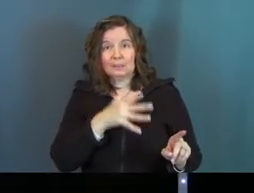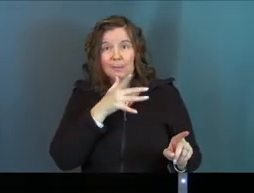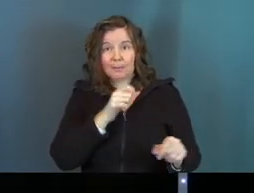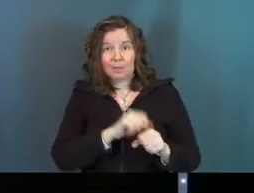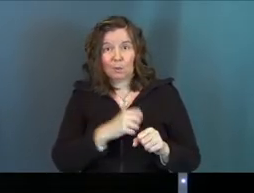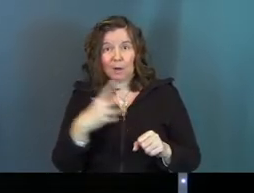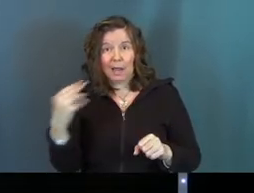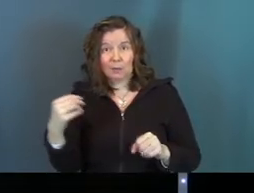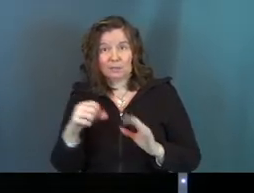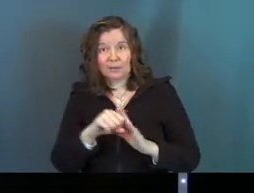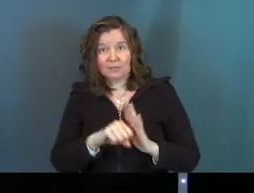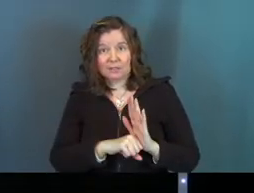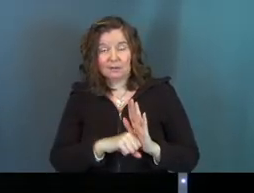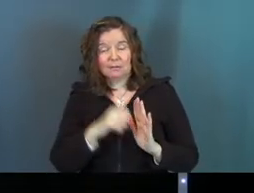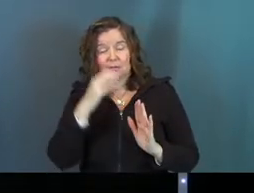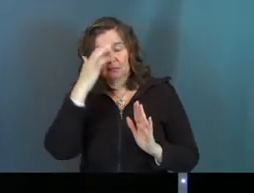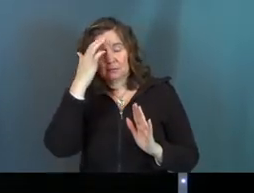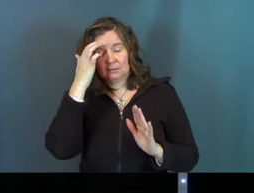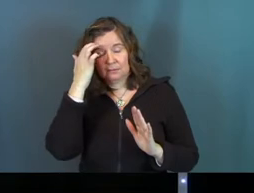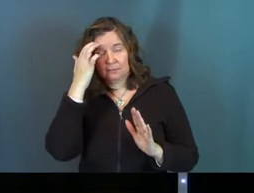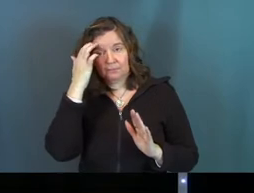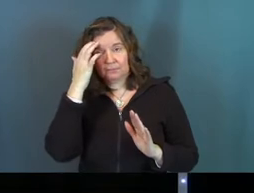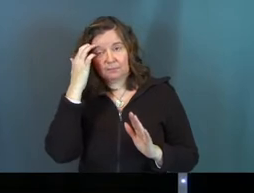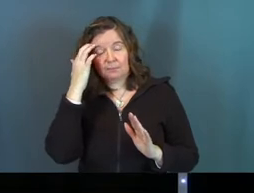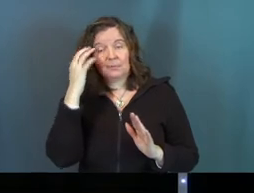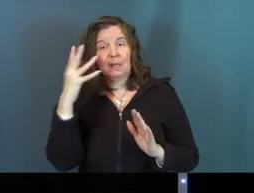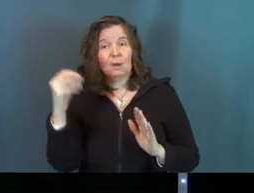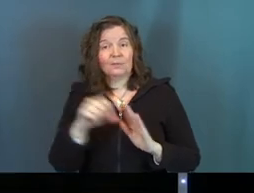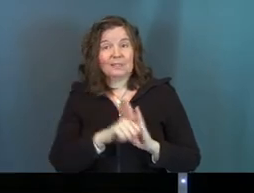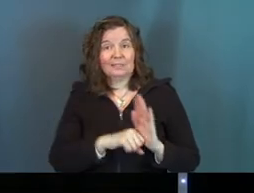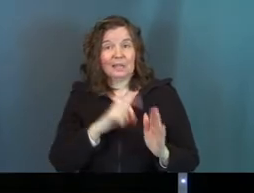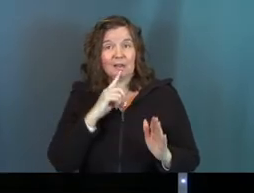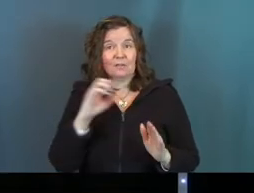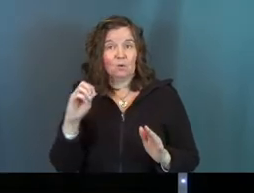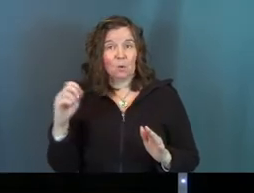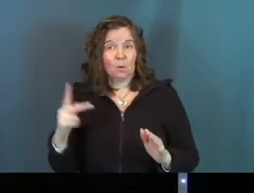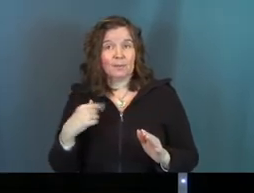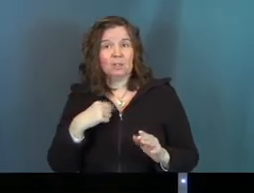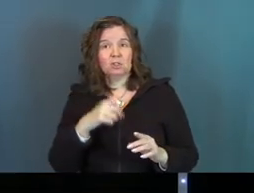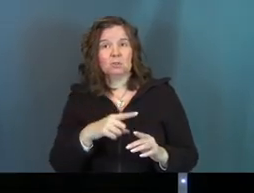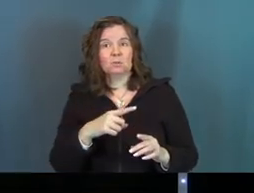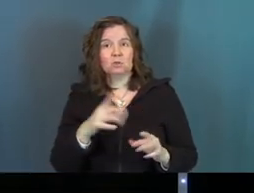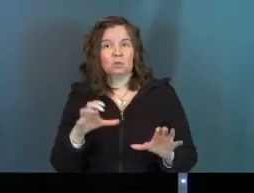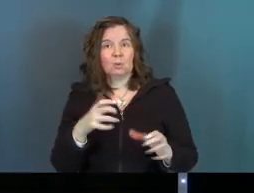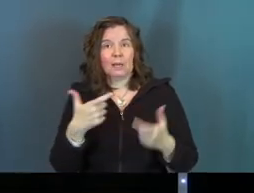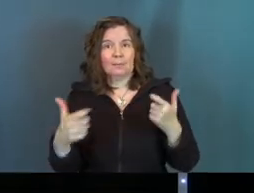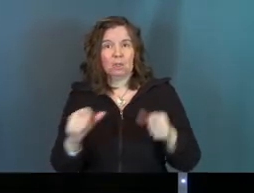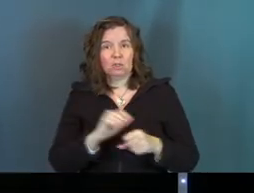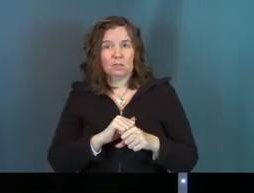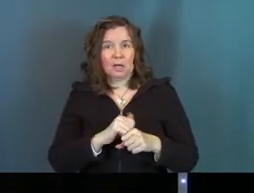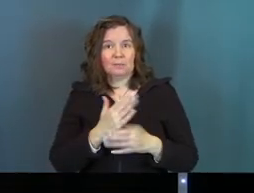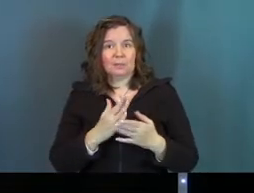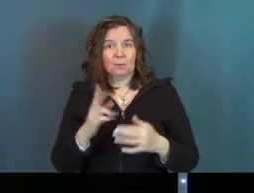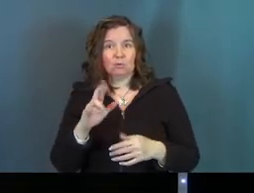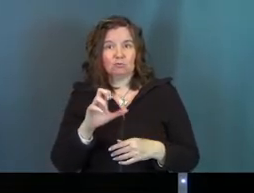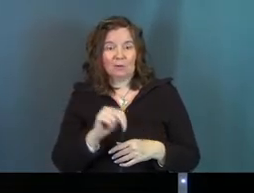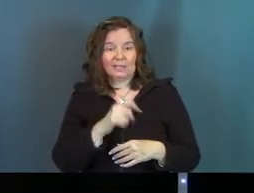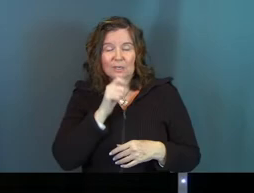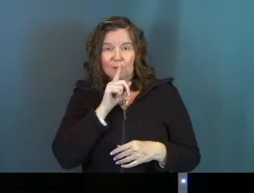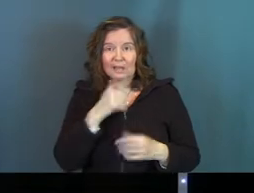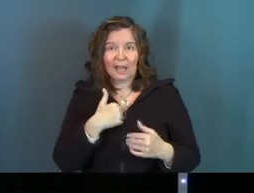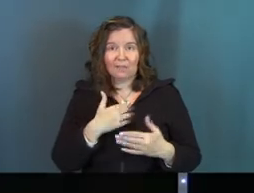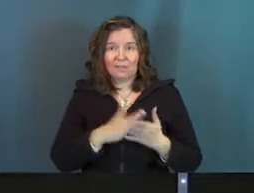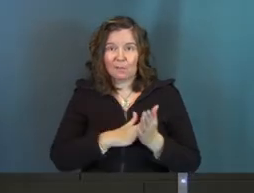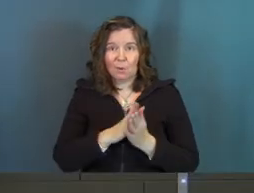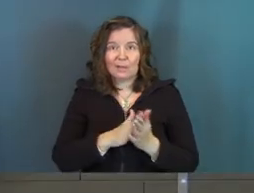had to work outside of home. So she had to work out of the state, actually, of Oklahoma. And she was doing a bigger job somewhere else. And Ryan didn't really